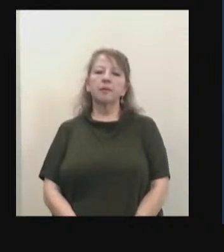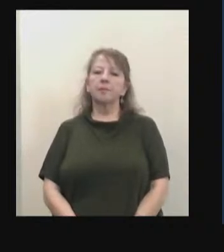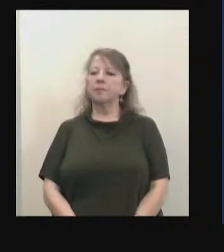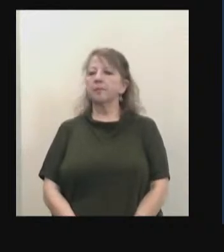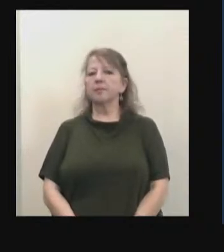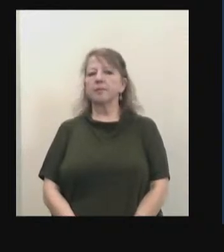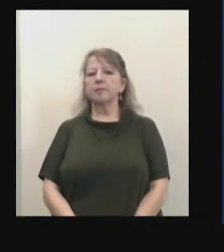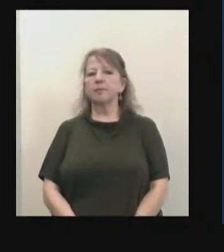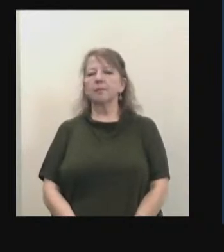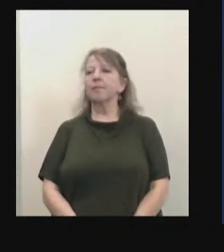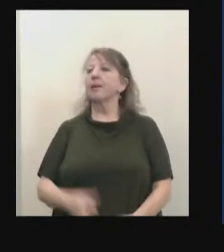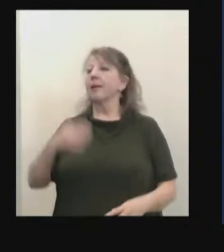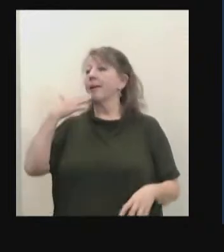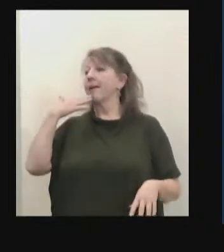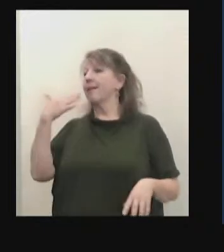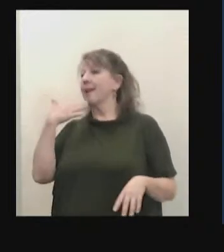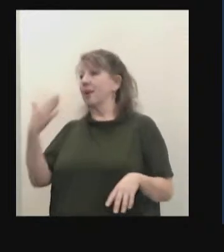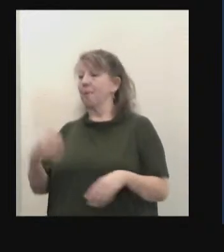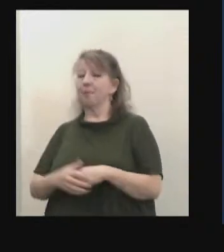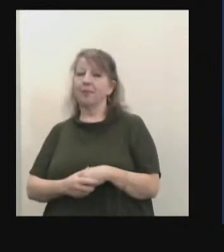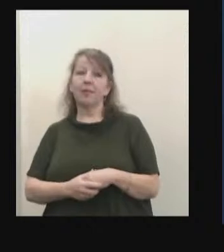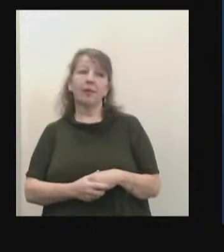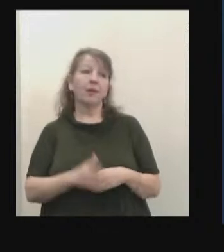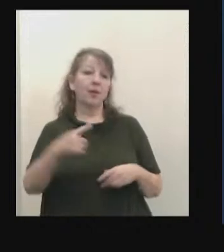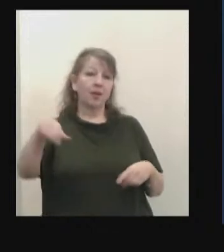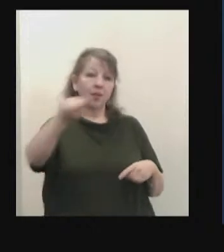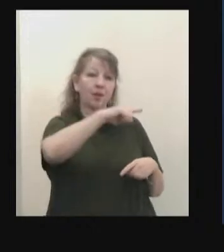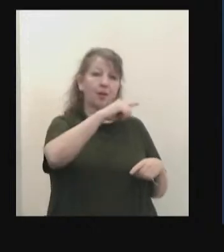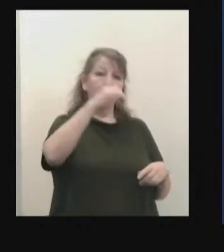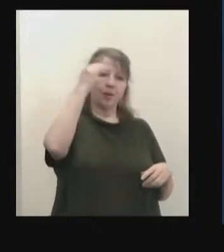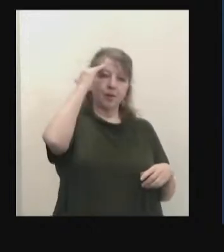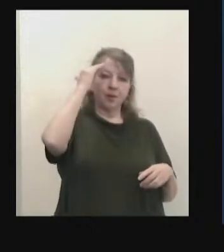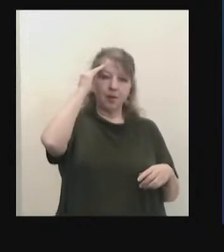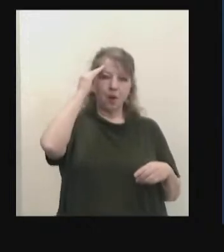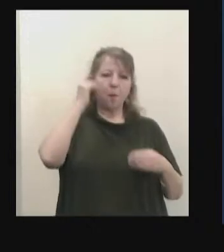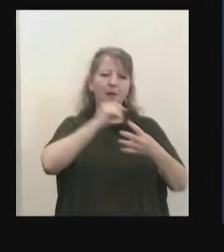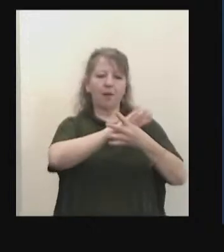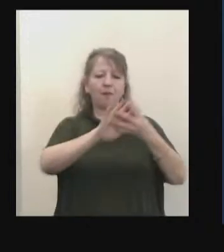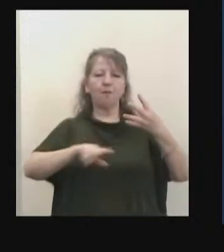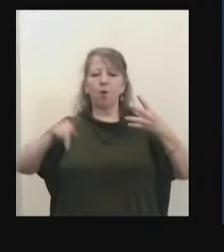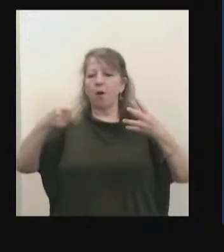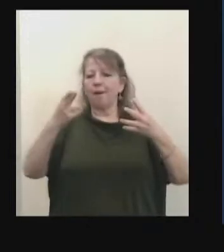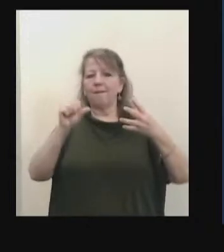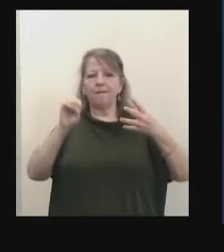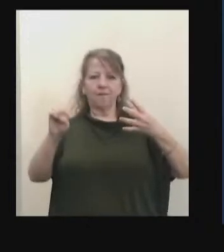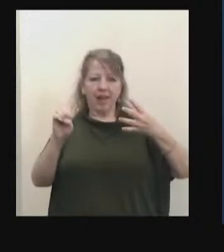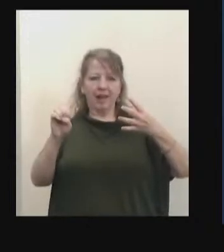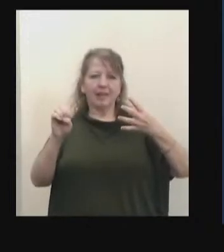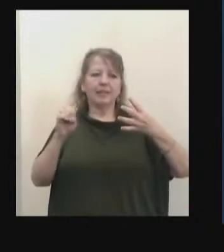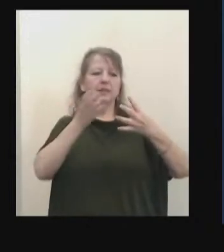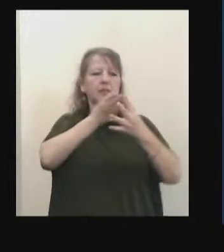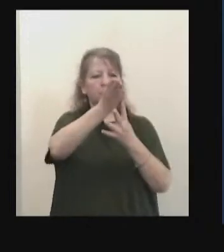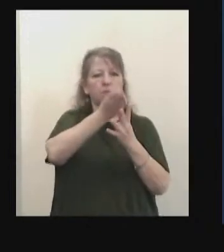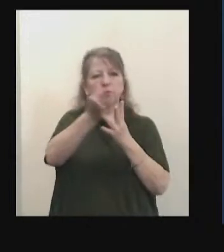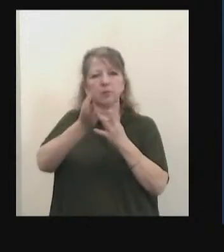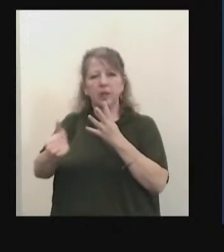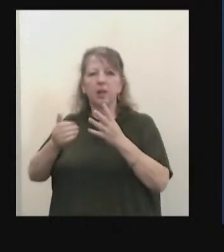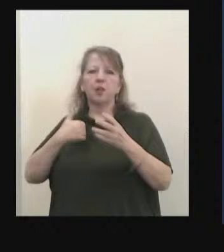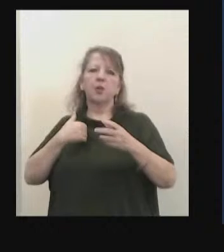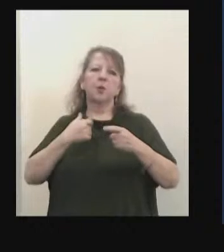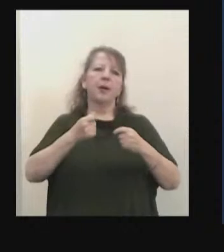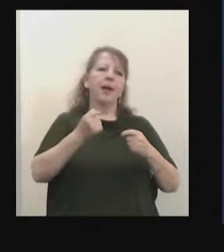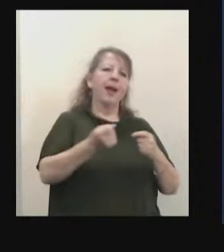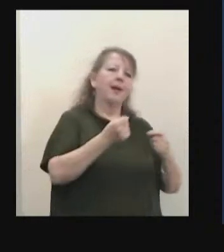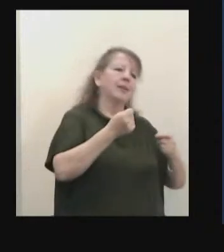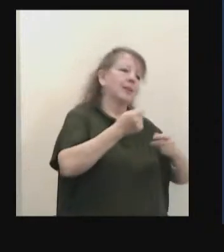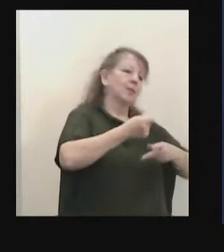Thank you, Dr. B. As I think all know, we've implemented a 4-phase approach to reduce caseloads and control hospital admissions, as Dr. Burstein